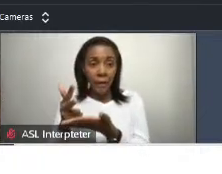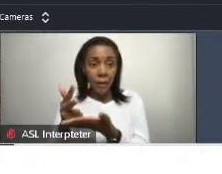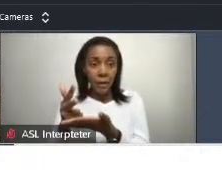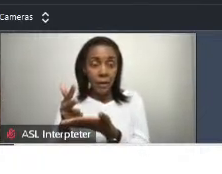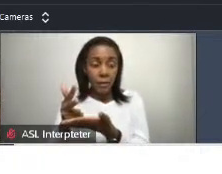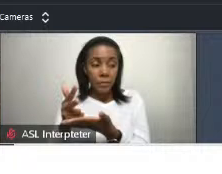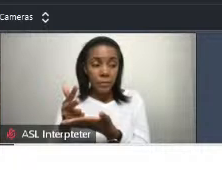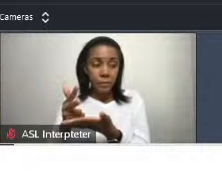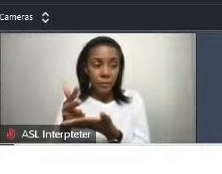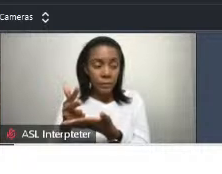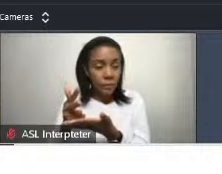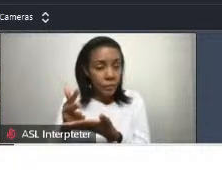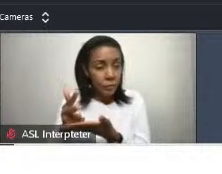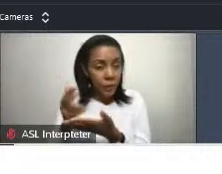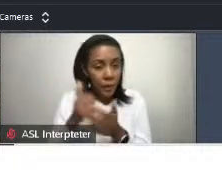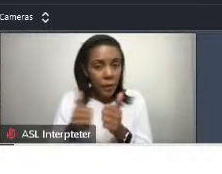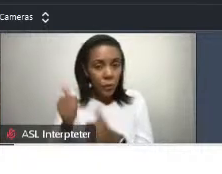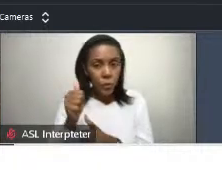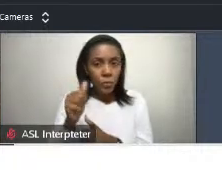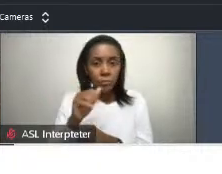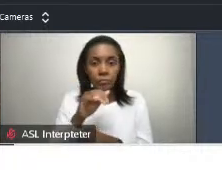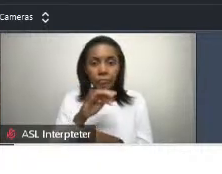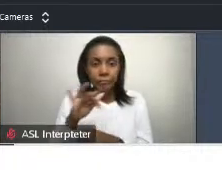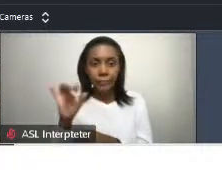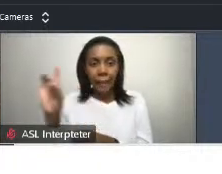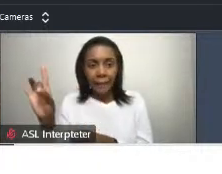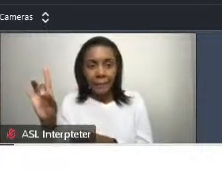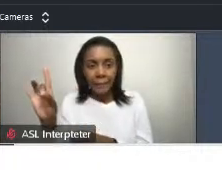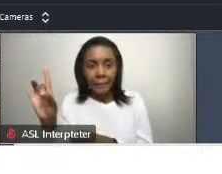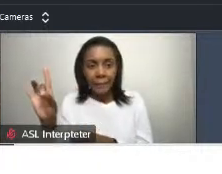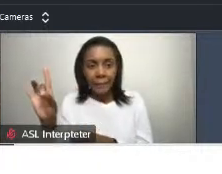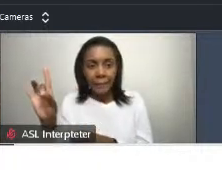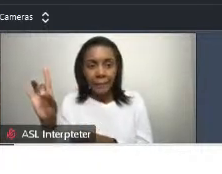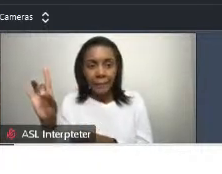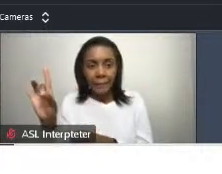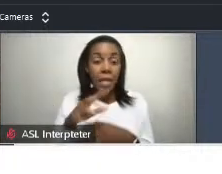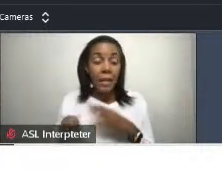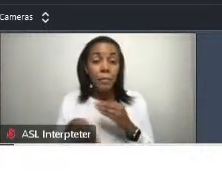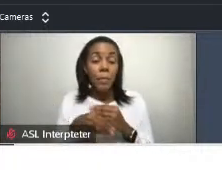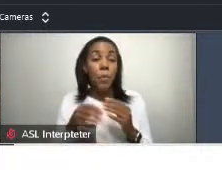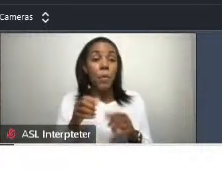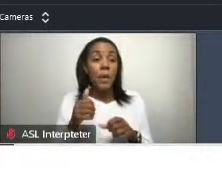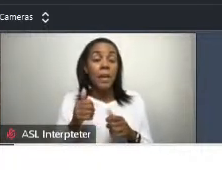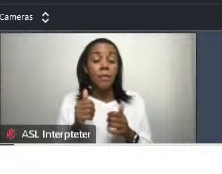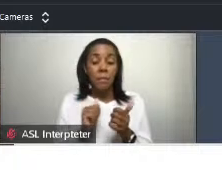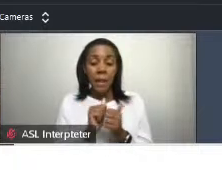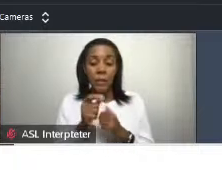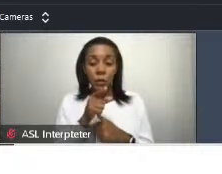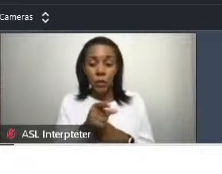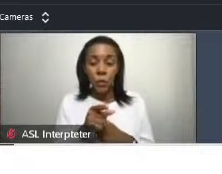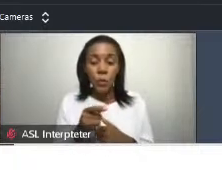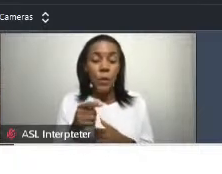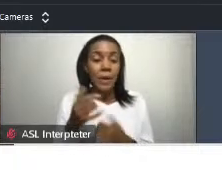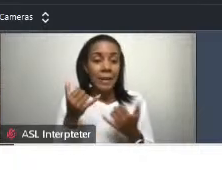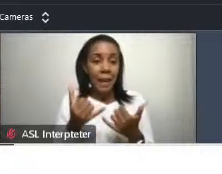Roman numeral 188. Those amendments will be passed to you now. And also under Roman